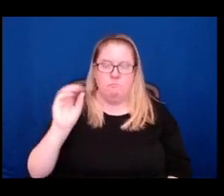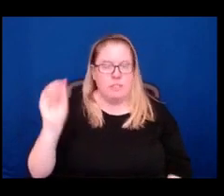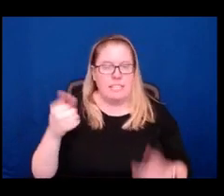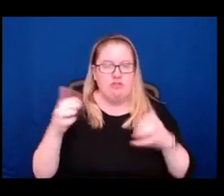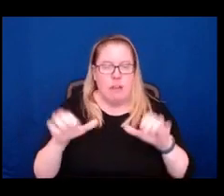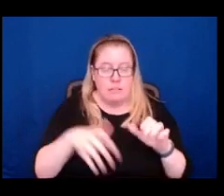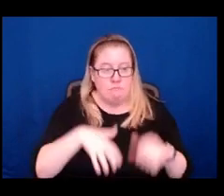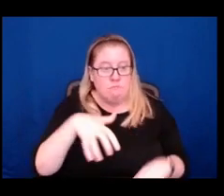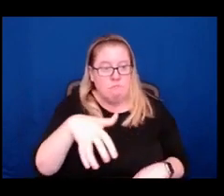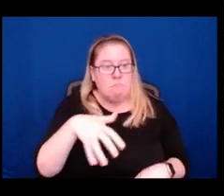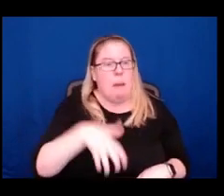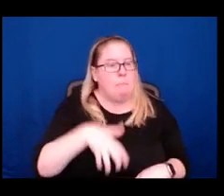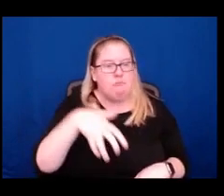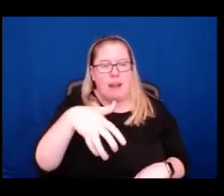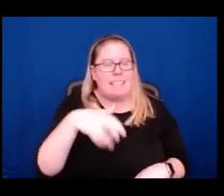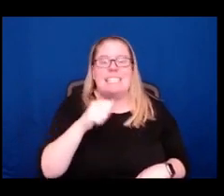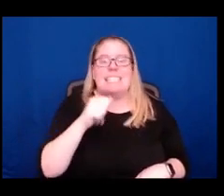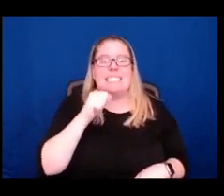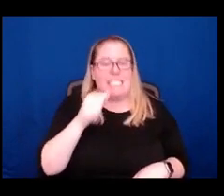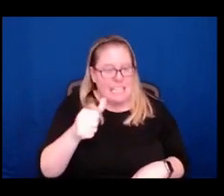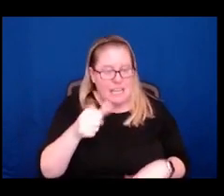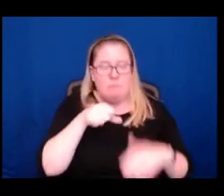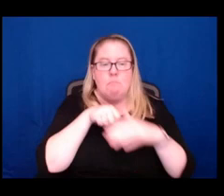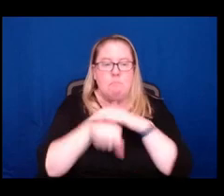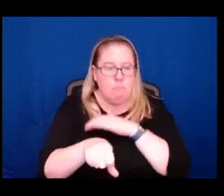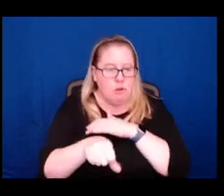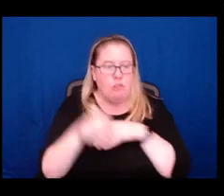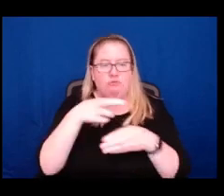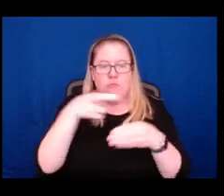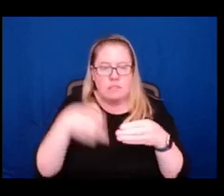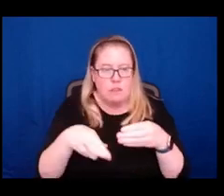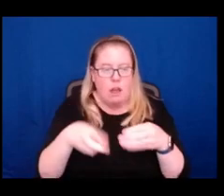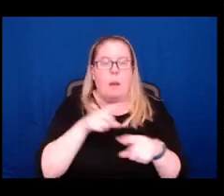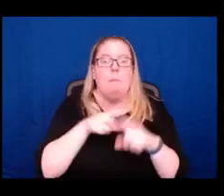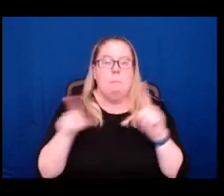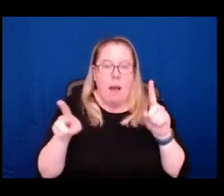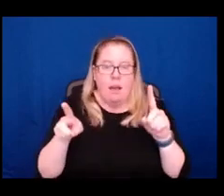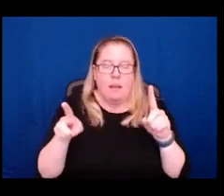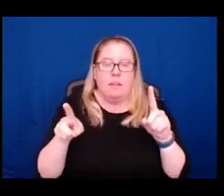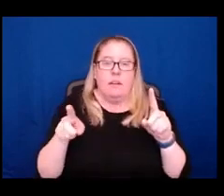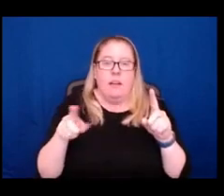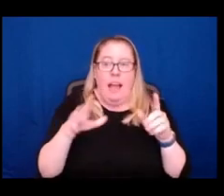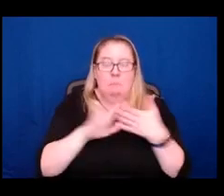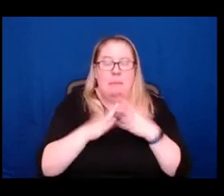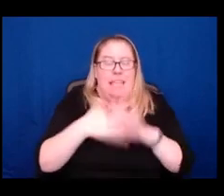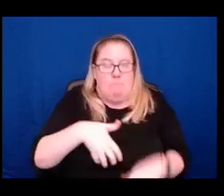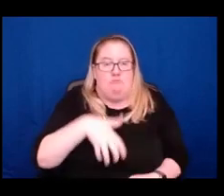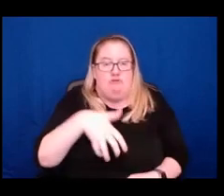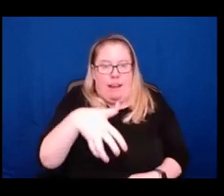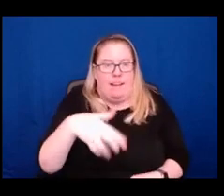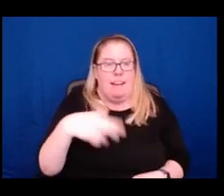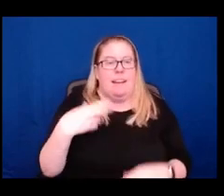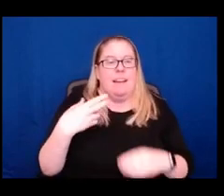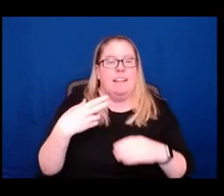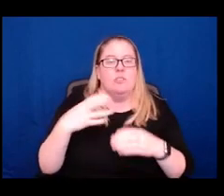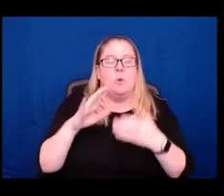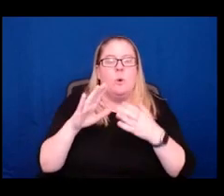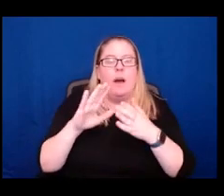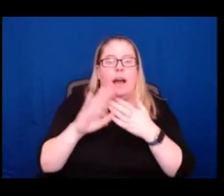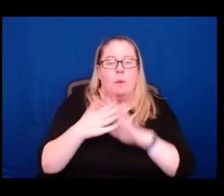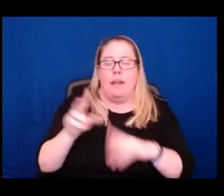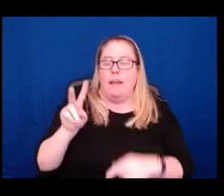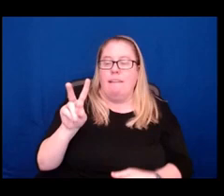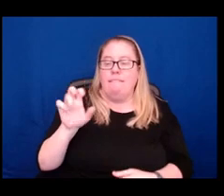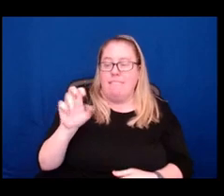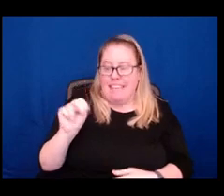term, one of the things that I was doing once I went vegan was also something called the Mayan fertility massage that I found out